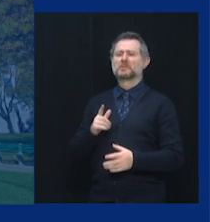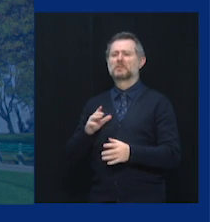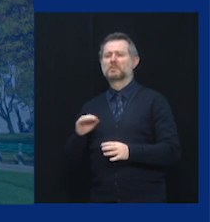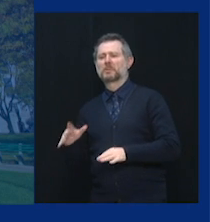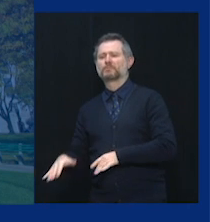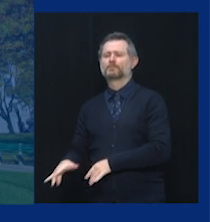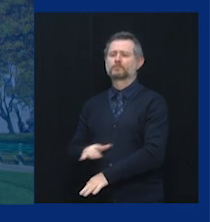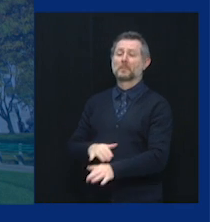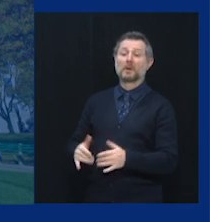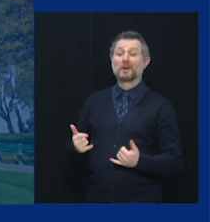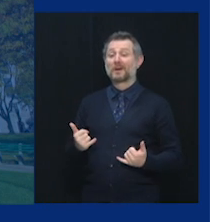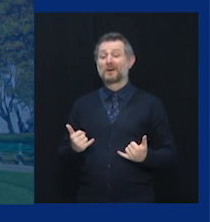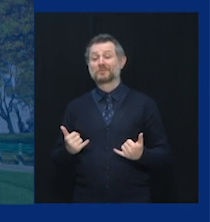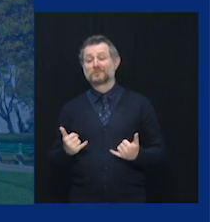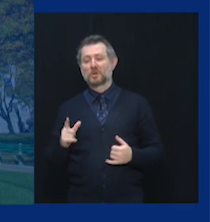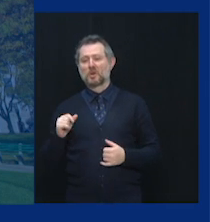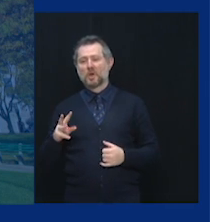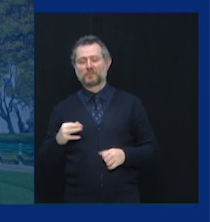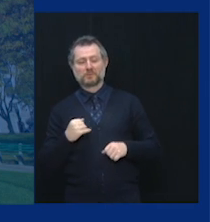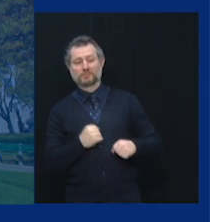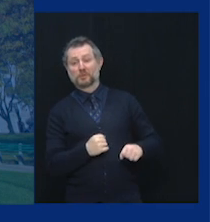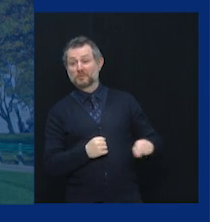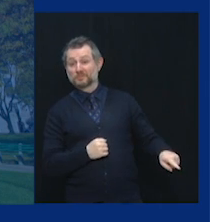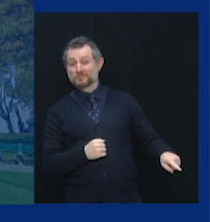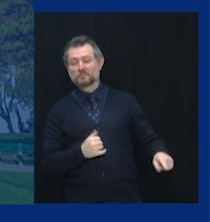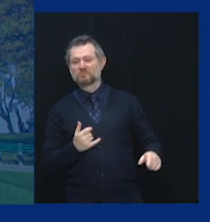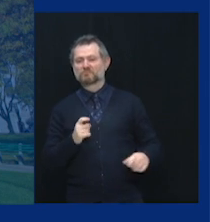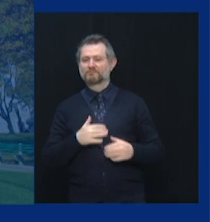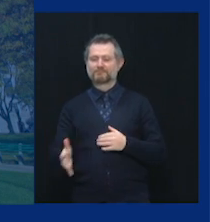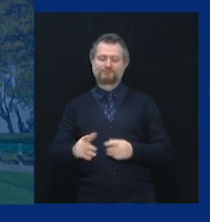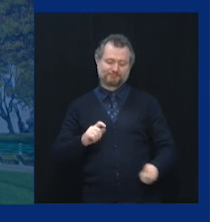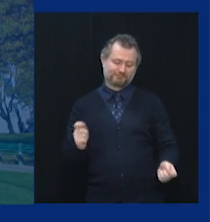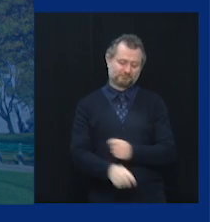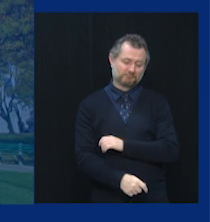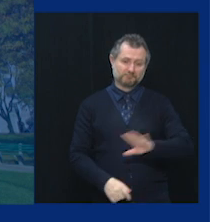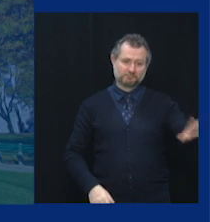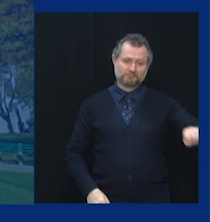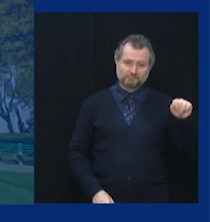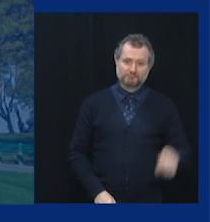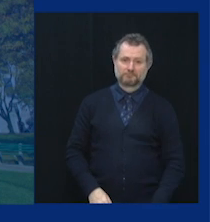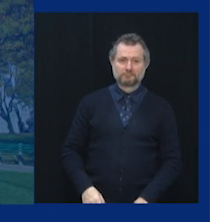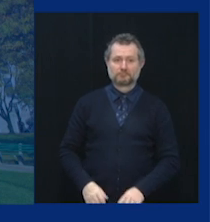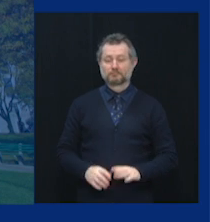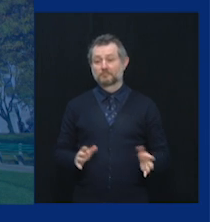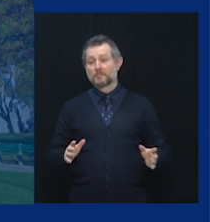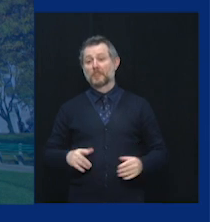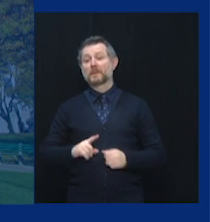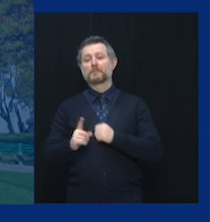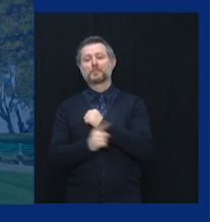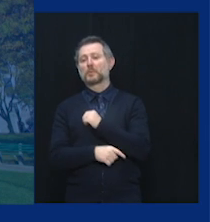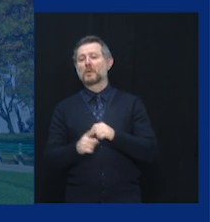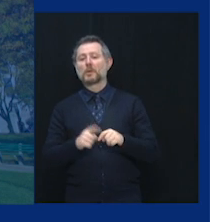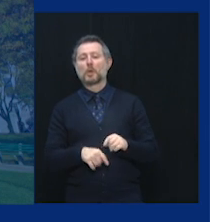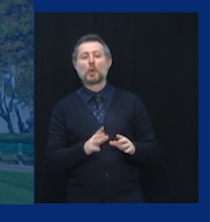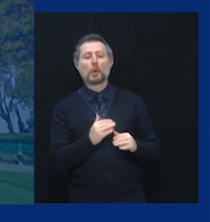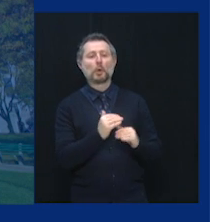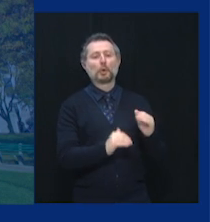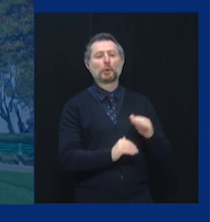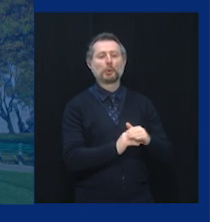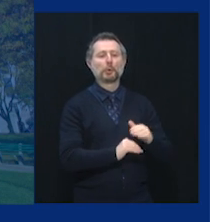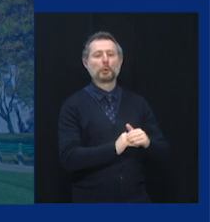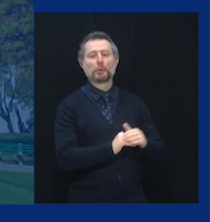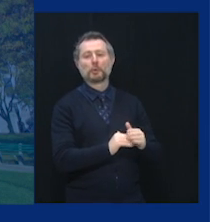them. That has to change. You can't artificially limit the penalty. The penalty is what the penalty is. The penalty